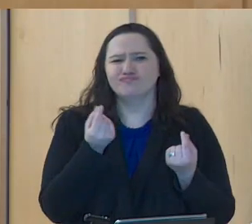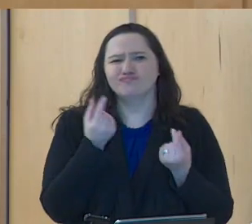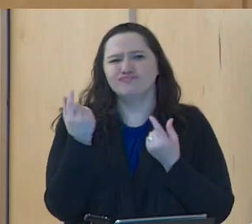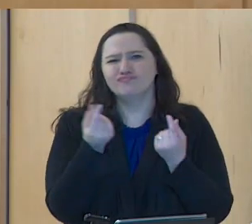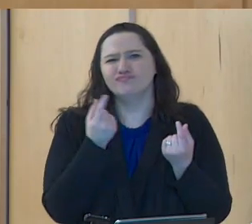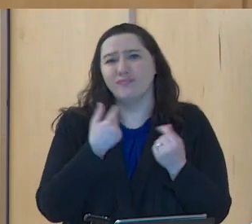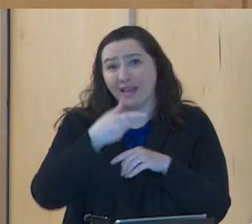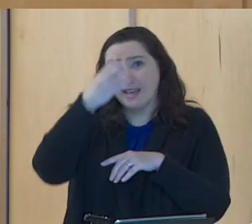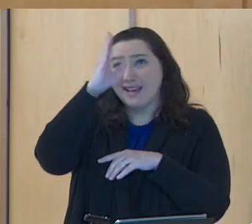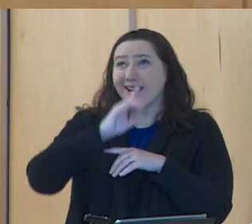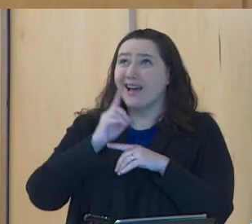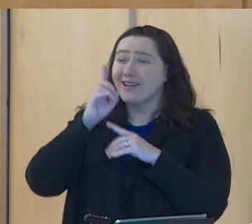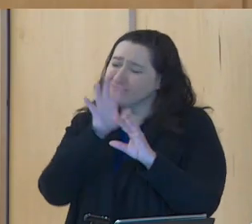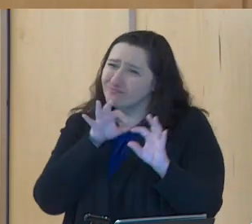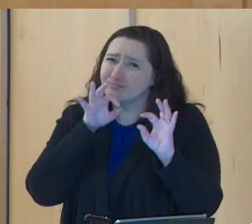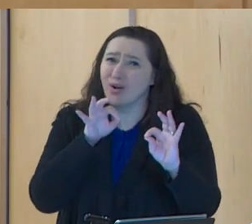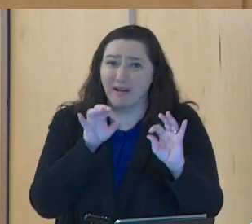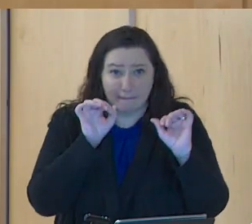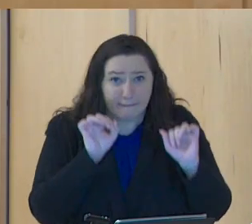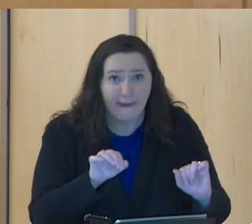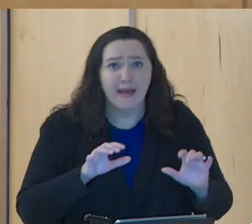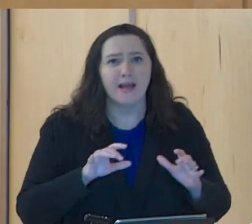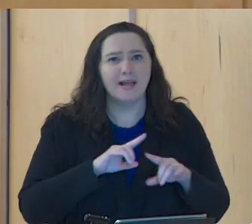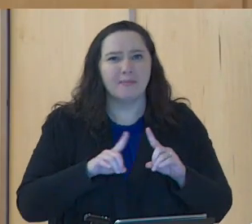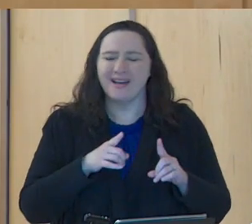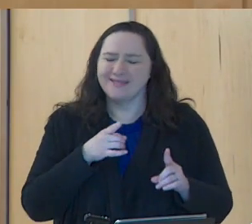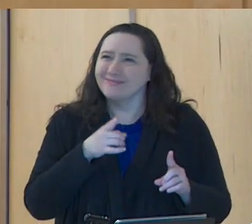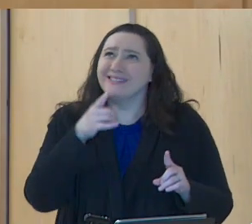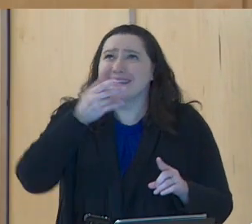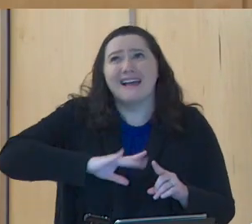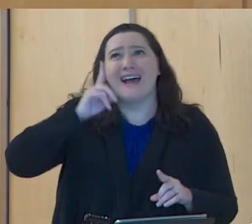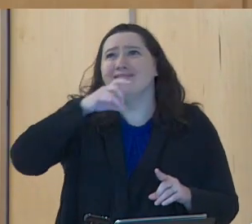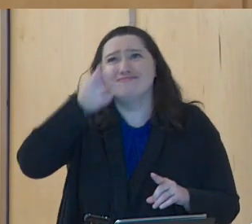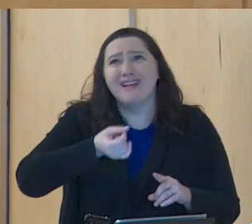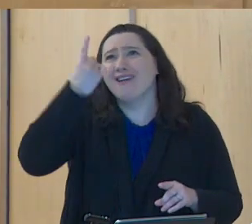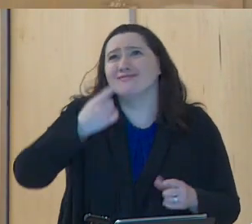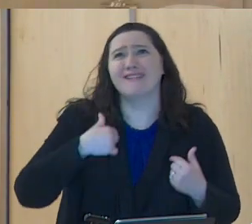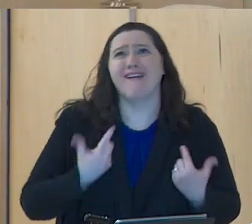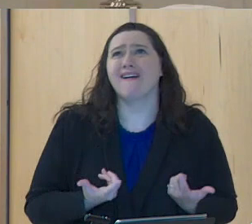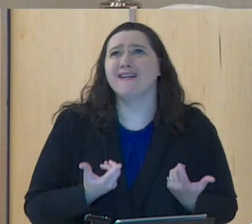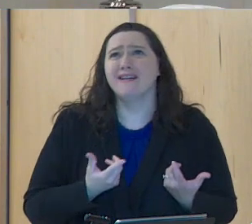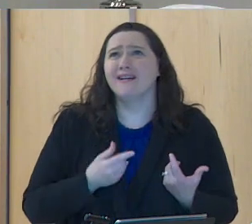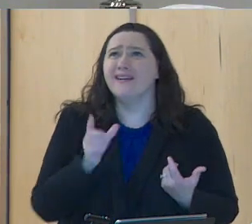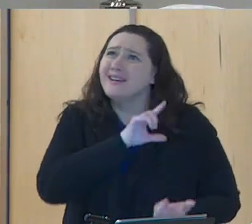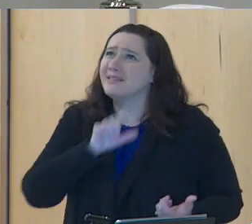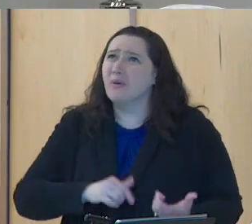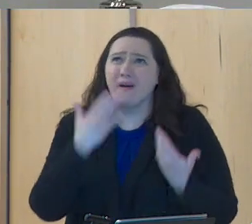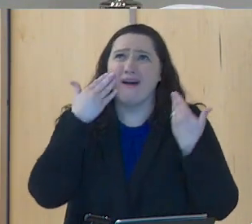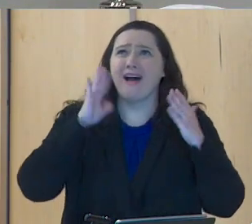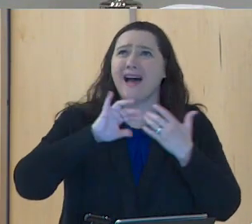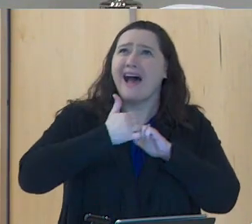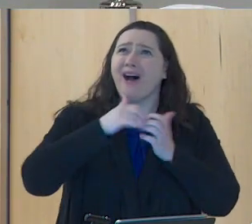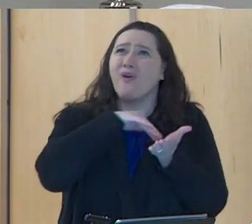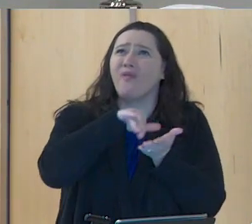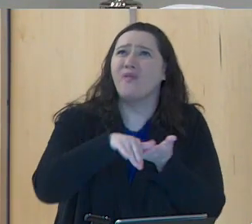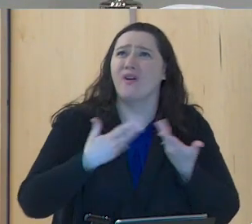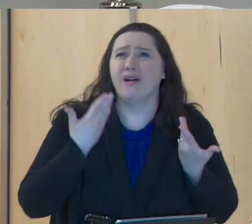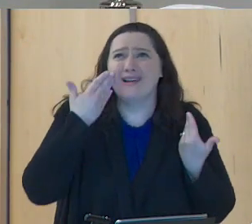that. But God, you don't know how he hurt me or she hurt me, and Lord, I don't know if I can do that.